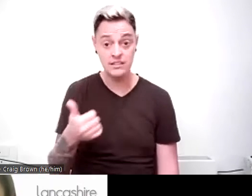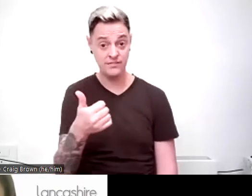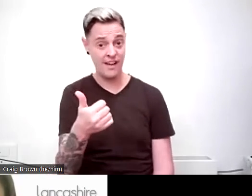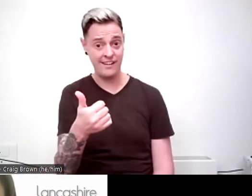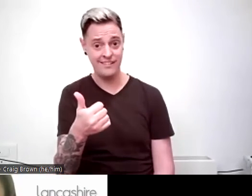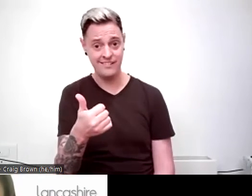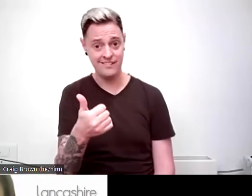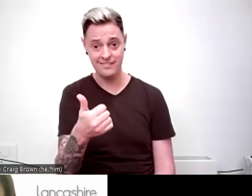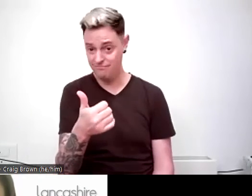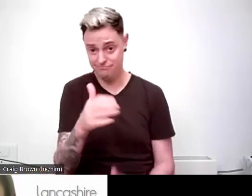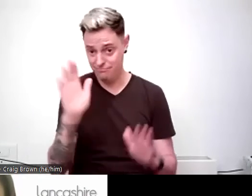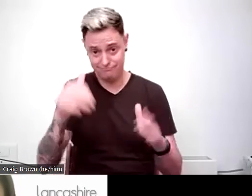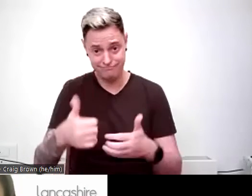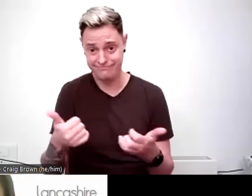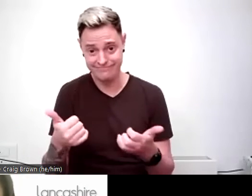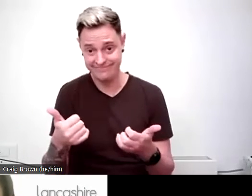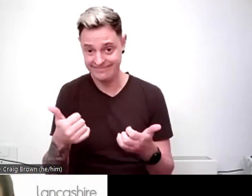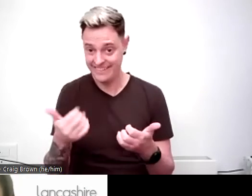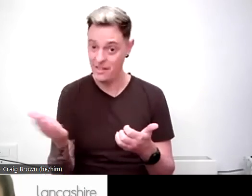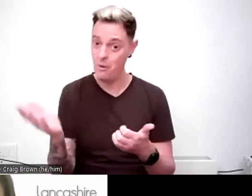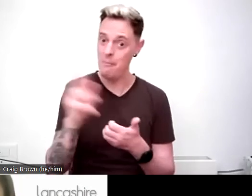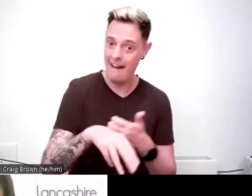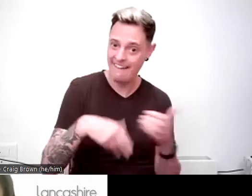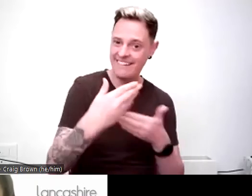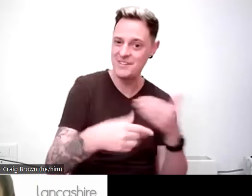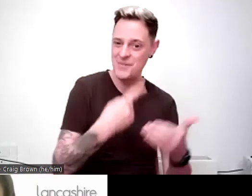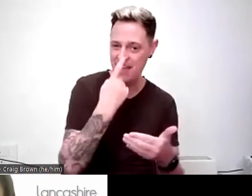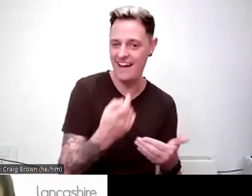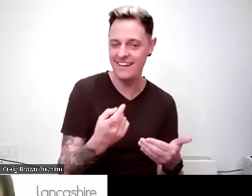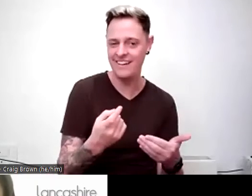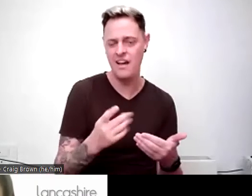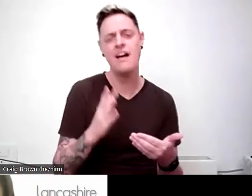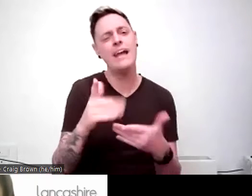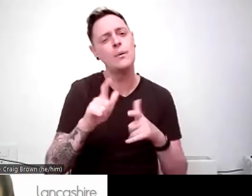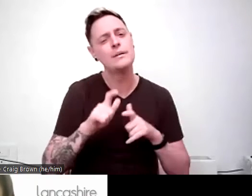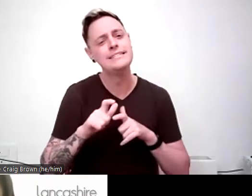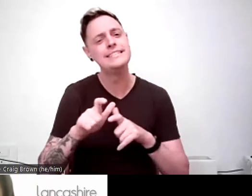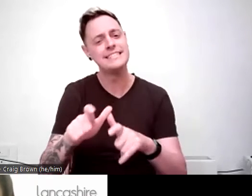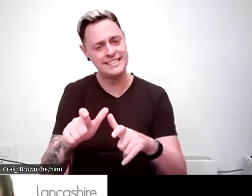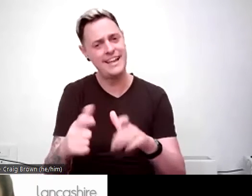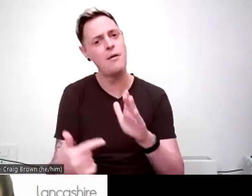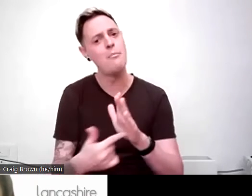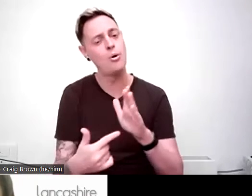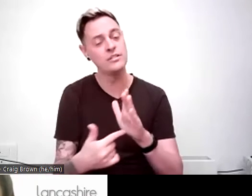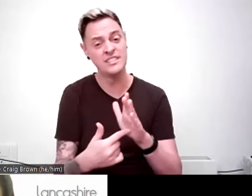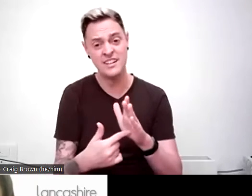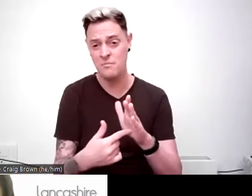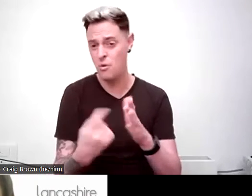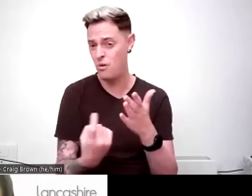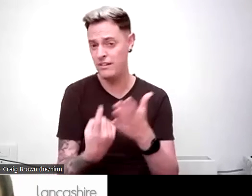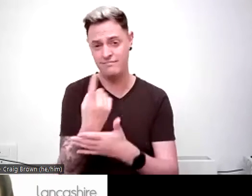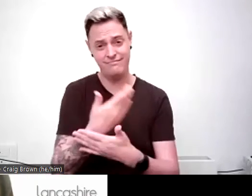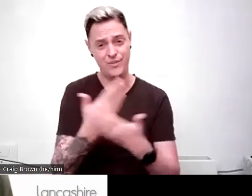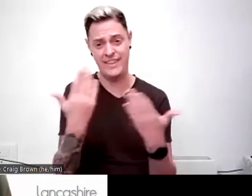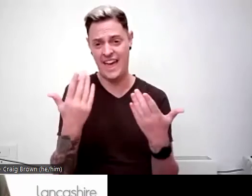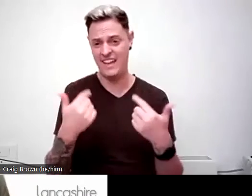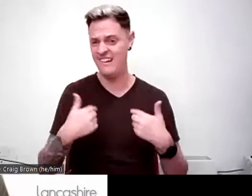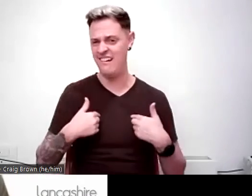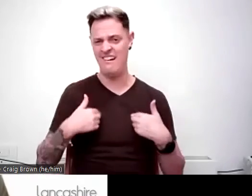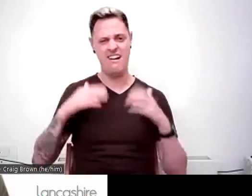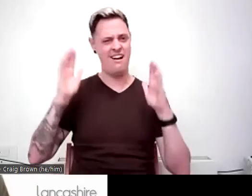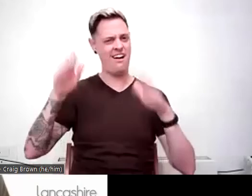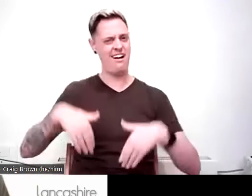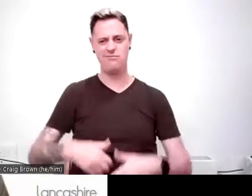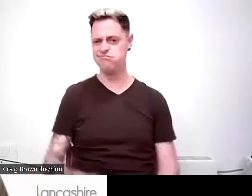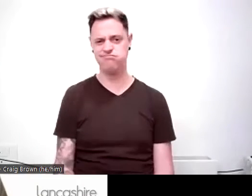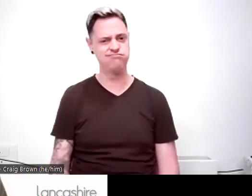And I know we talk about consistency, and that is important, but some days we're not up for it, and just be being patient with yourself and be kind